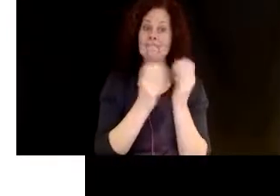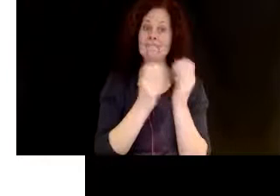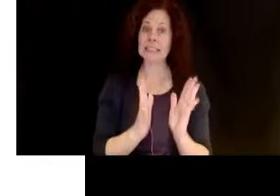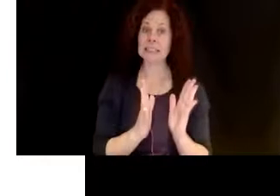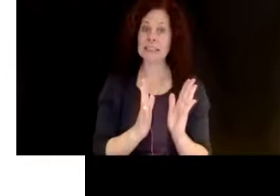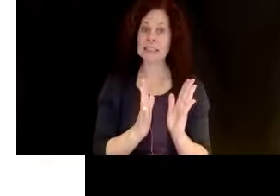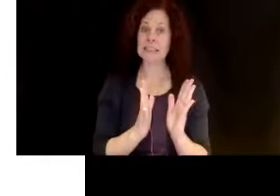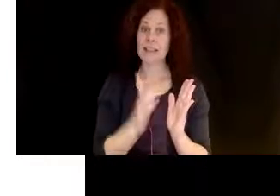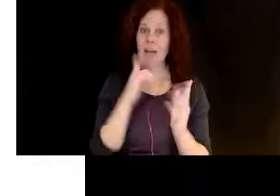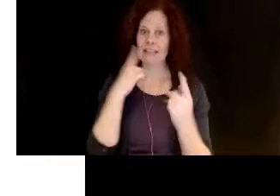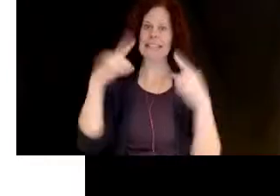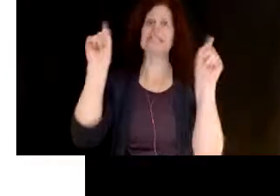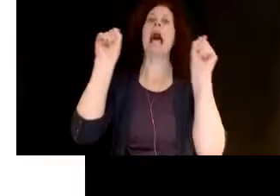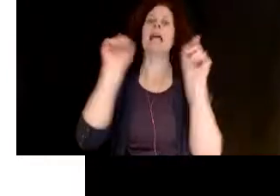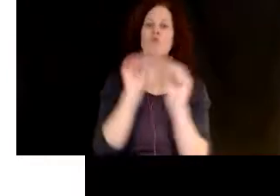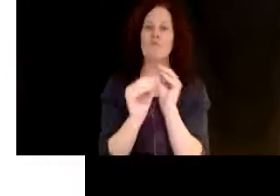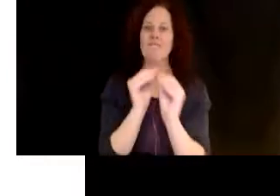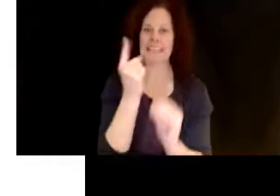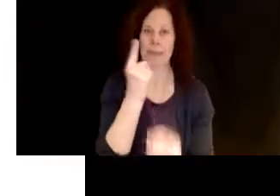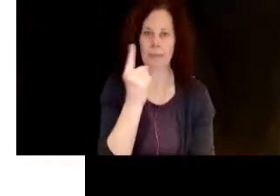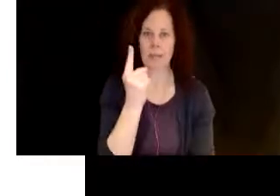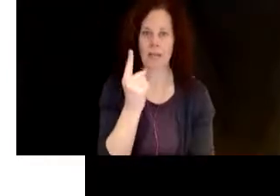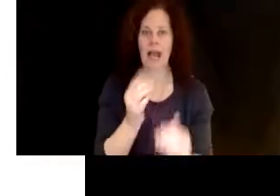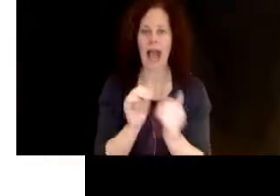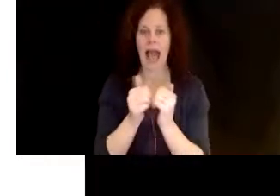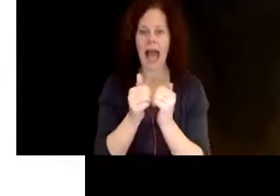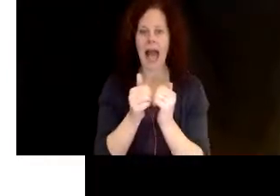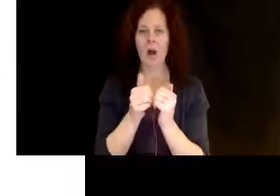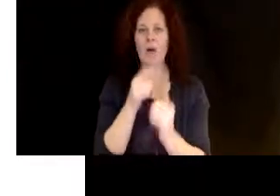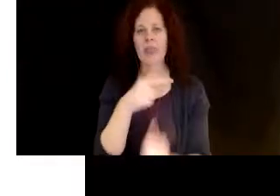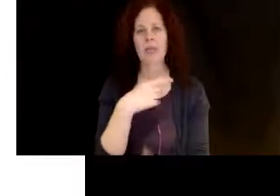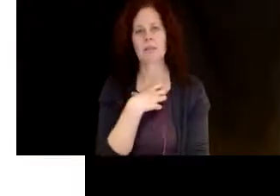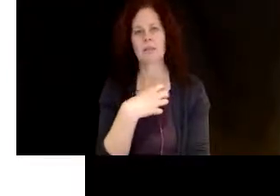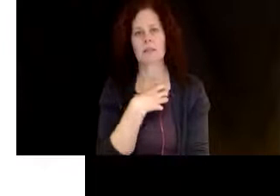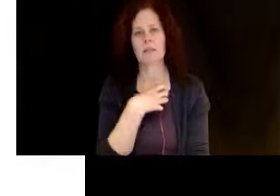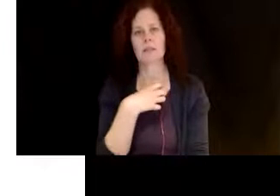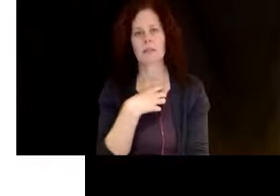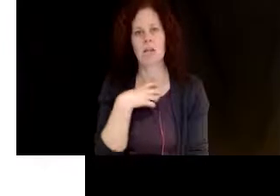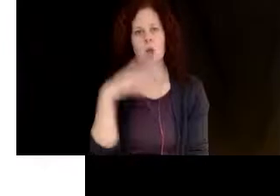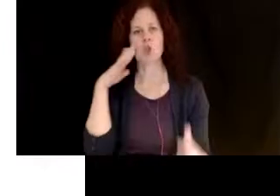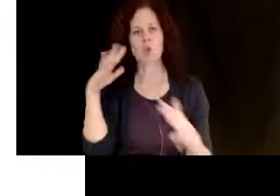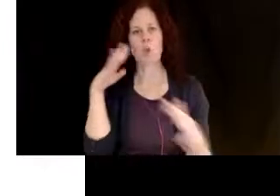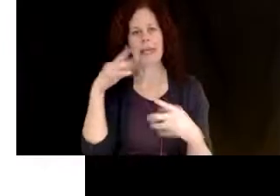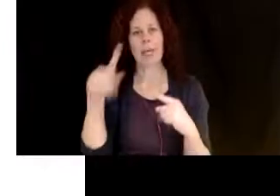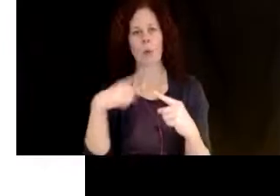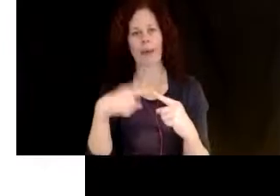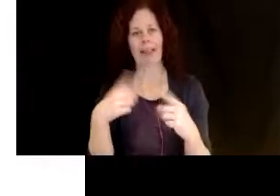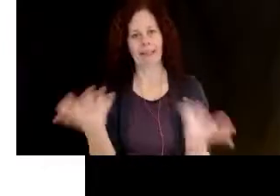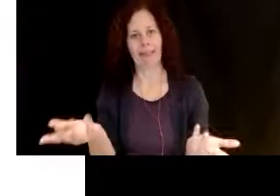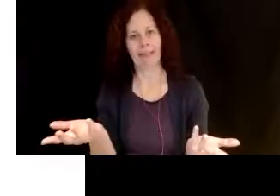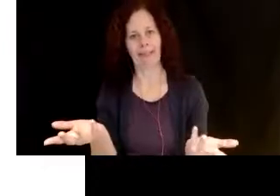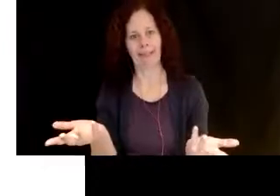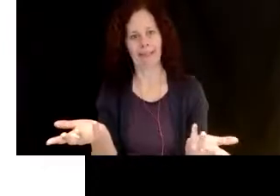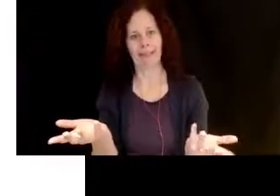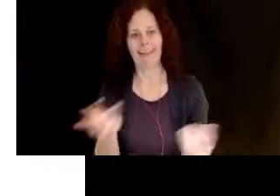upgraded, but the only way they could have that success was by being what they call the squeaky wheel. Accessibility, they described